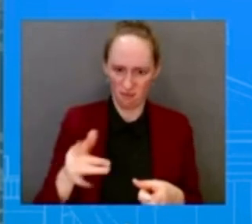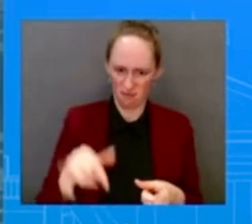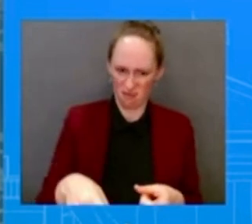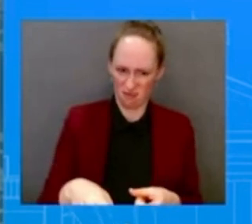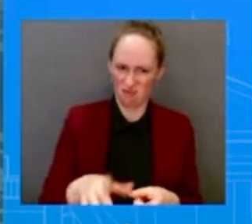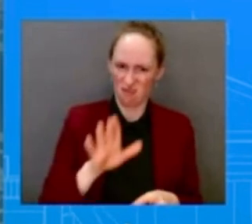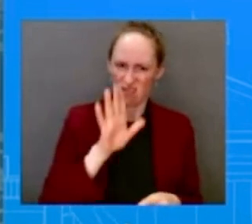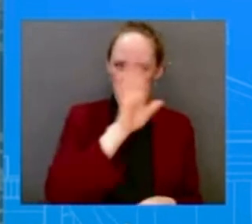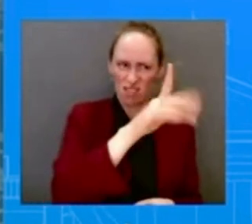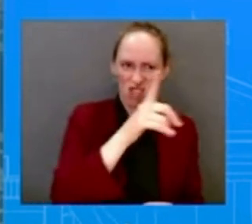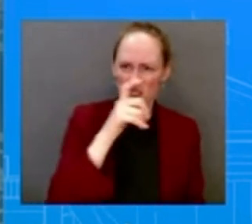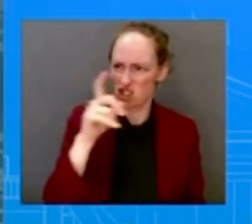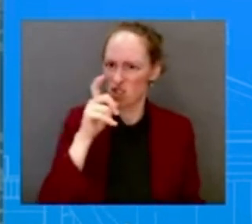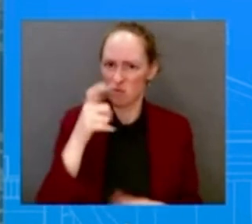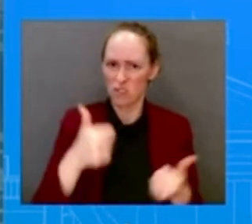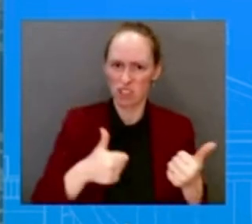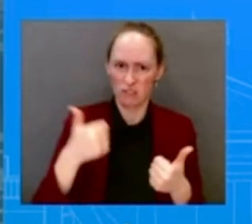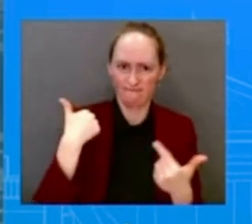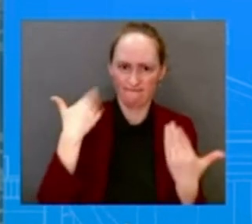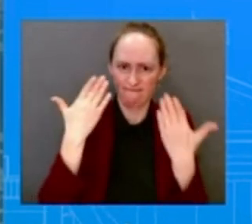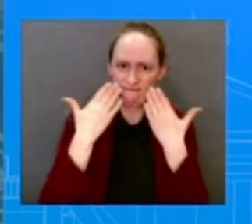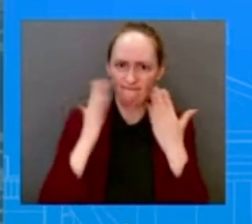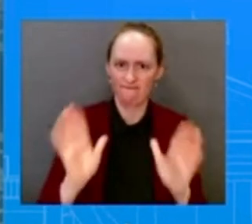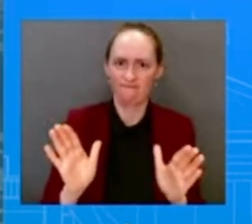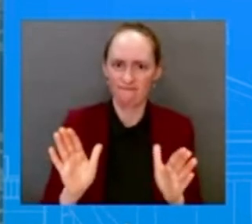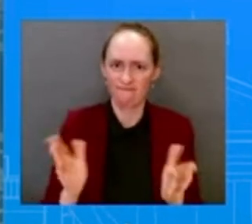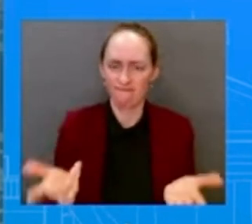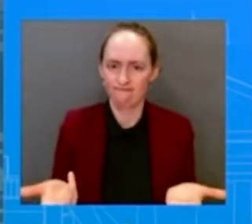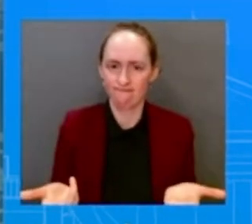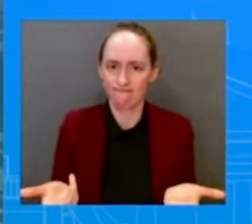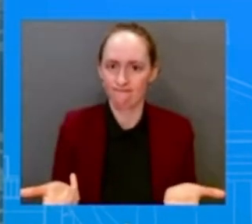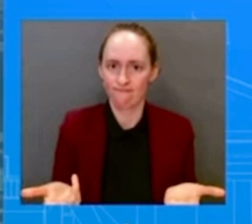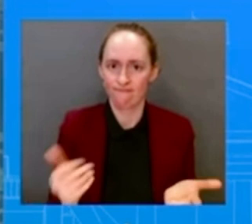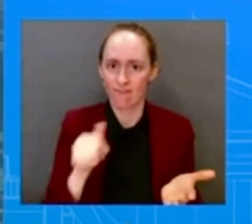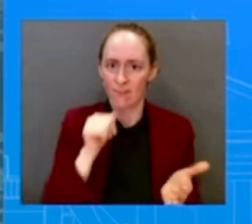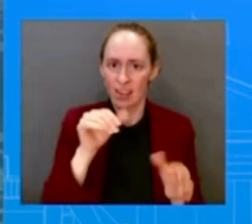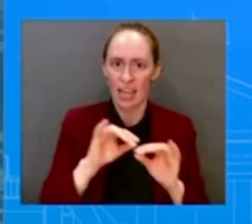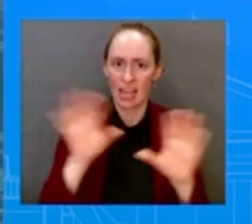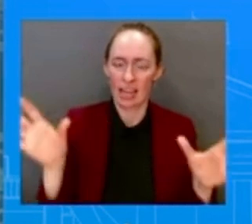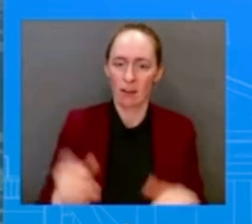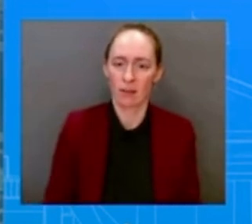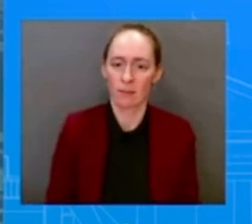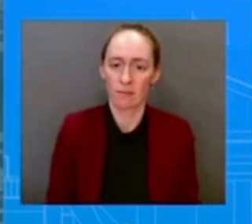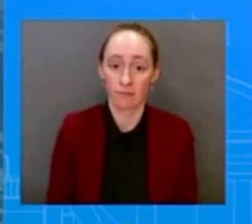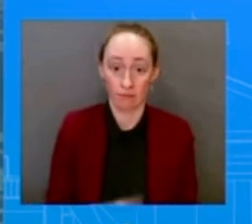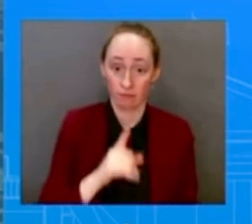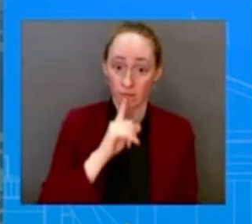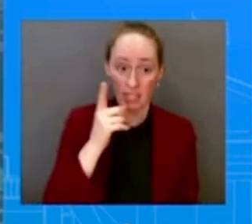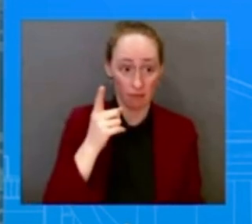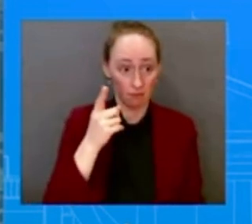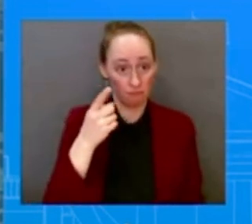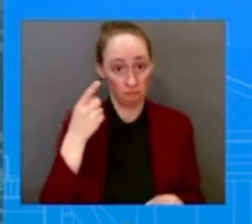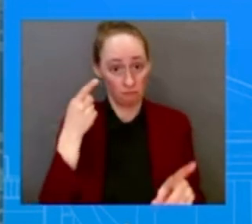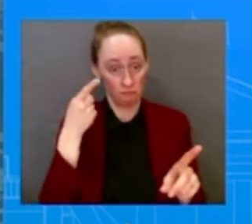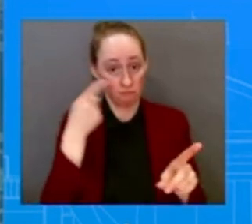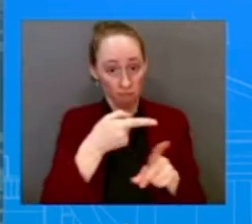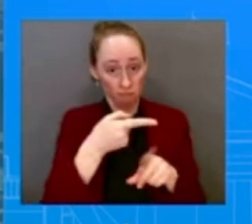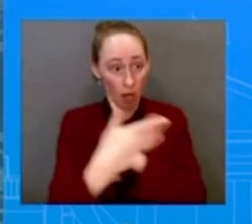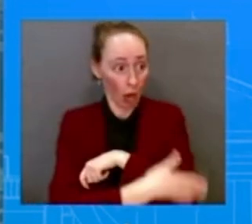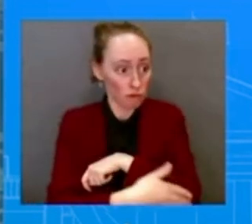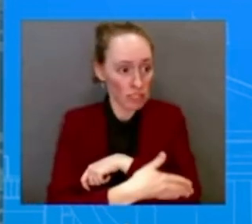from a nation or an institution or an individual. We just don't know. It's a foreign entity, right? We don't know